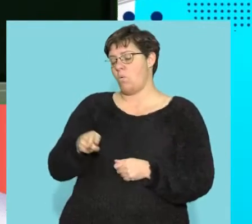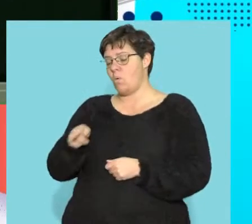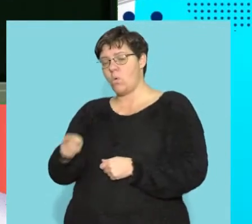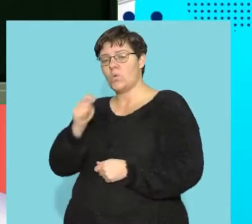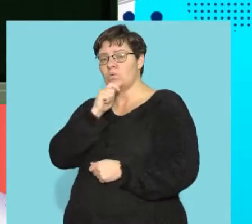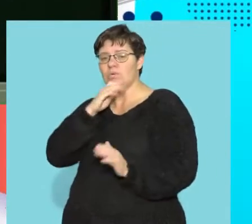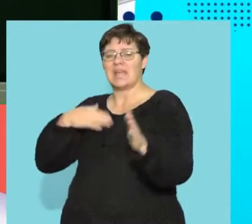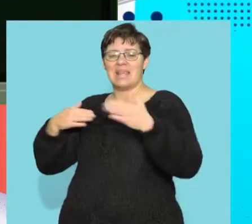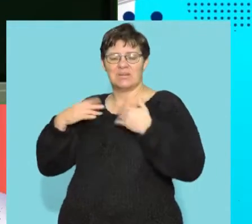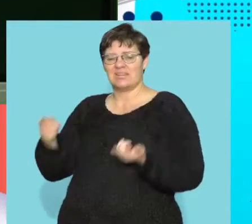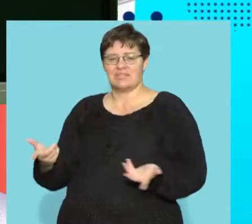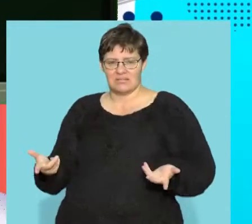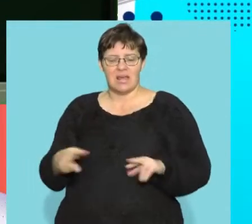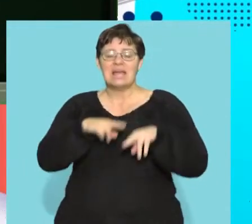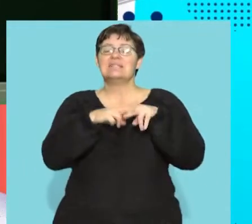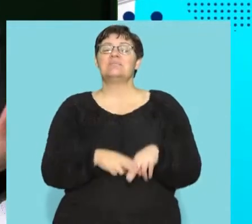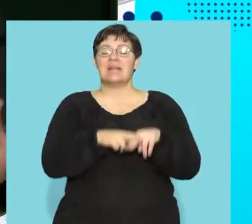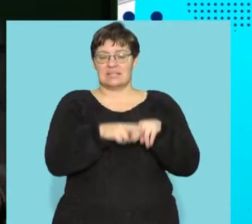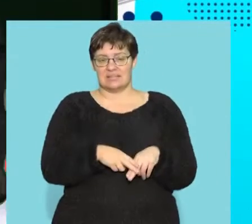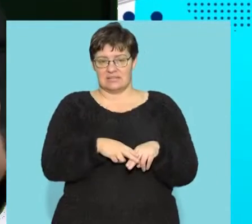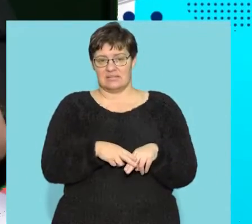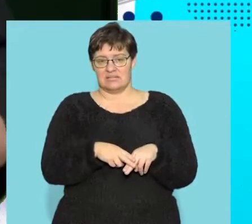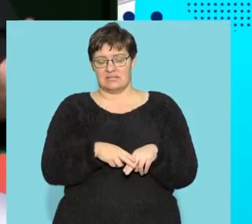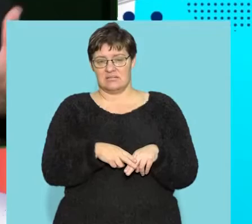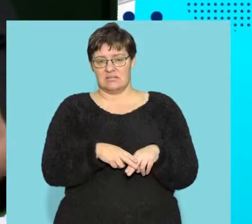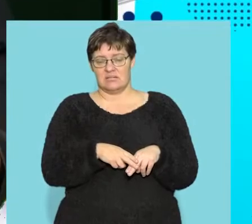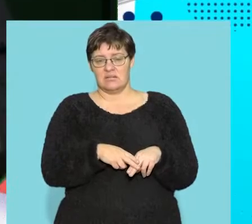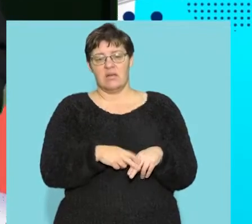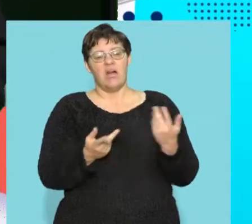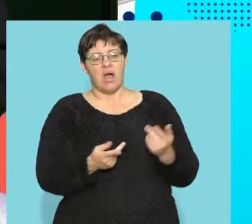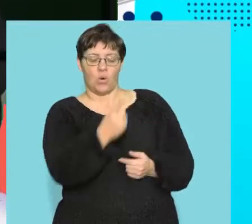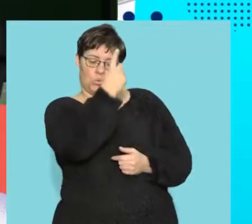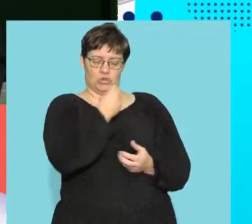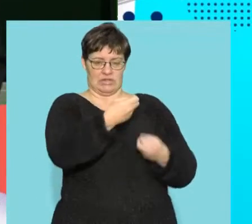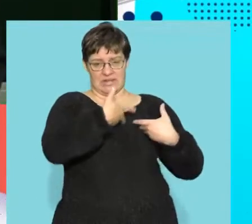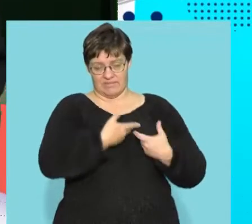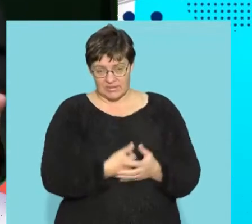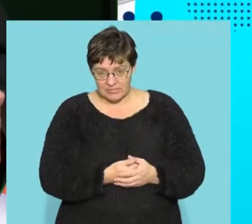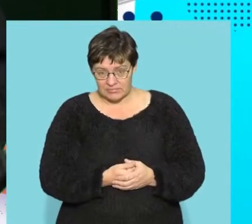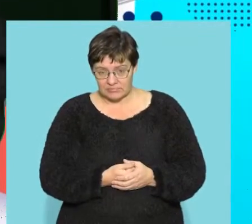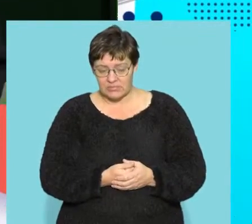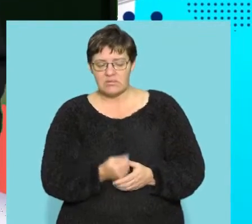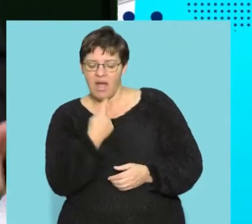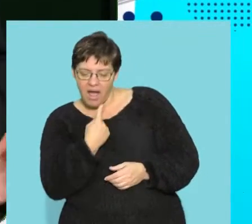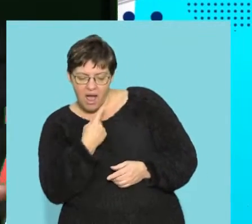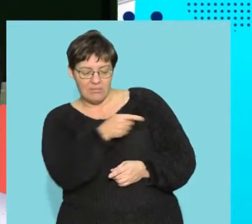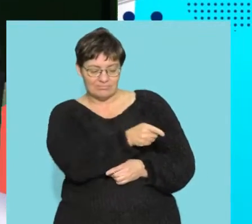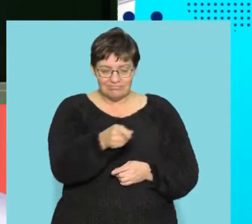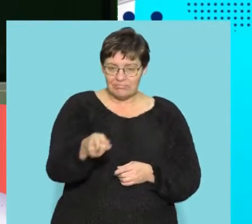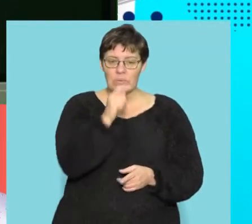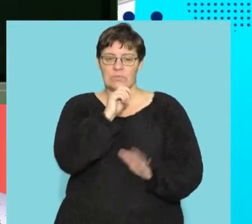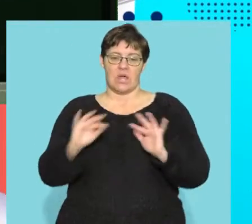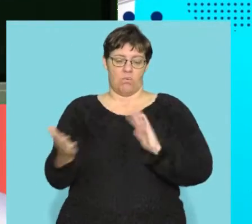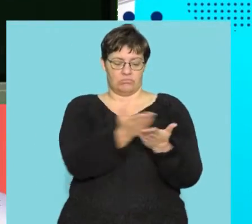they're used in the admin section, will depend entirely on the question. You will be given a heads up as to how to use